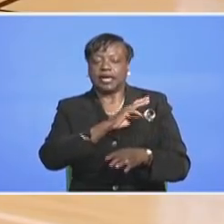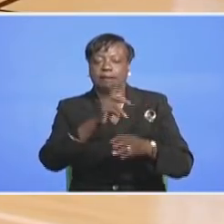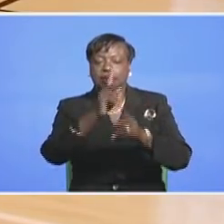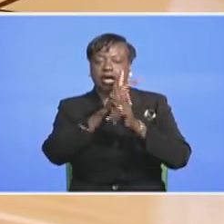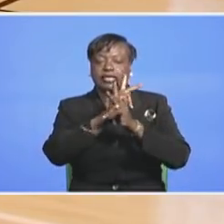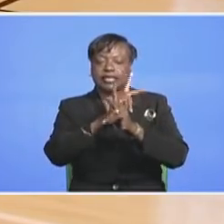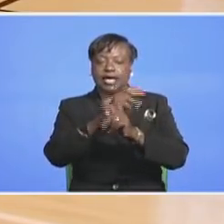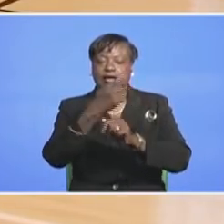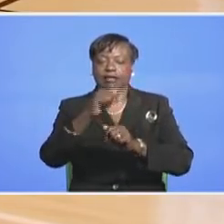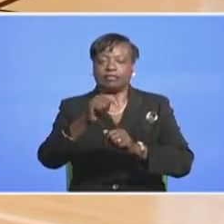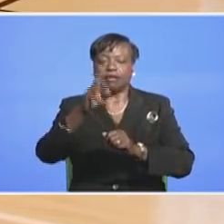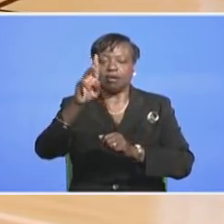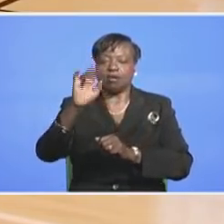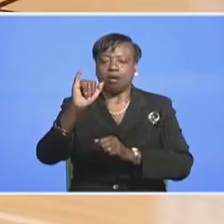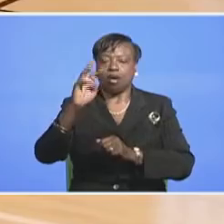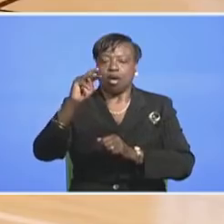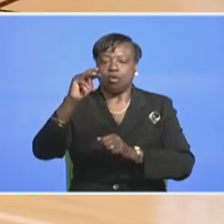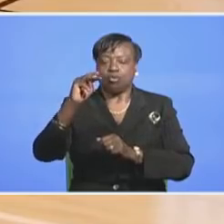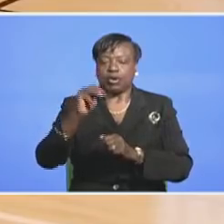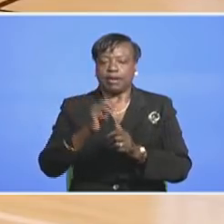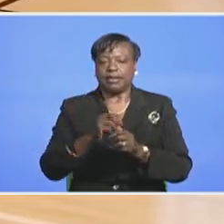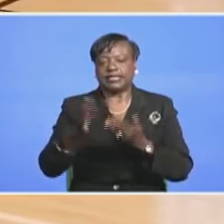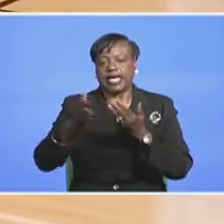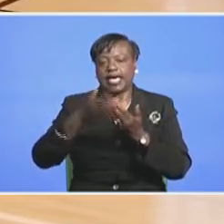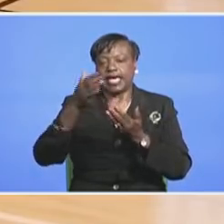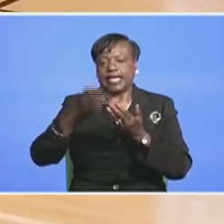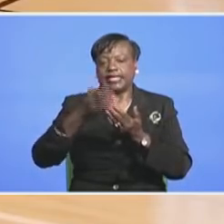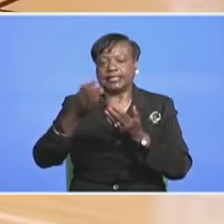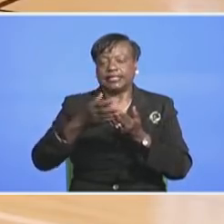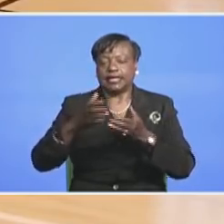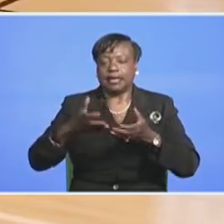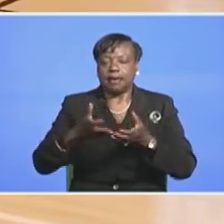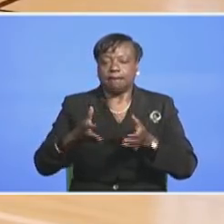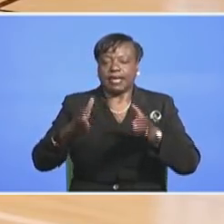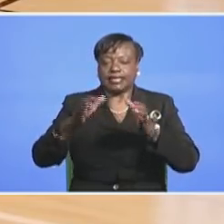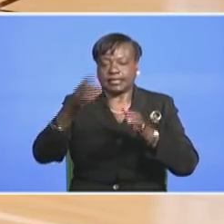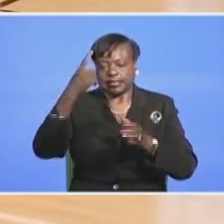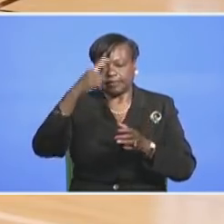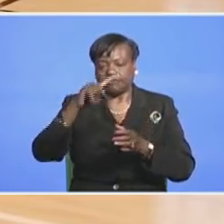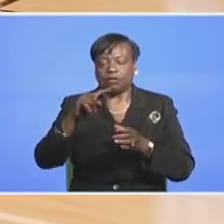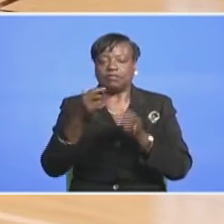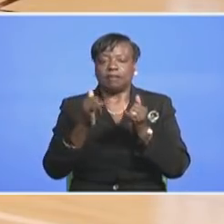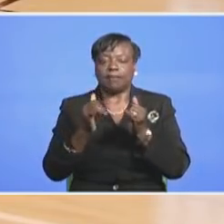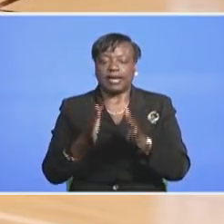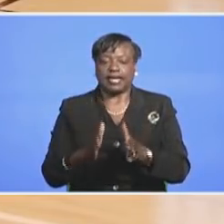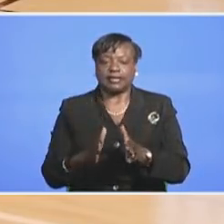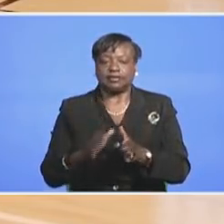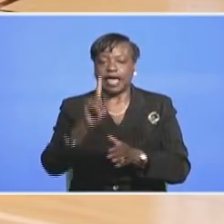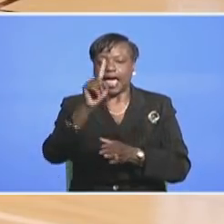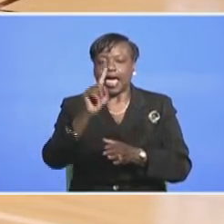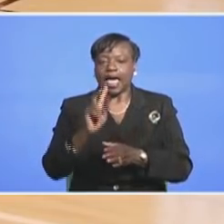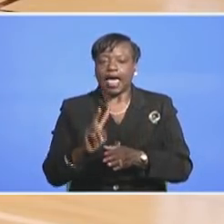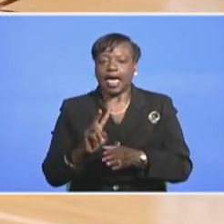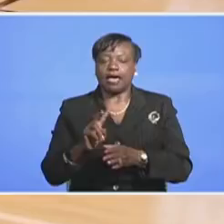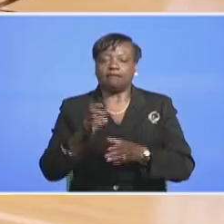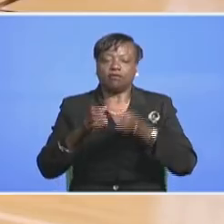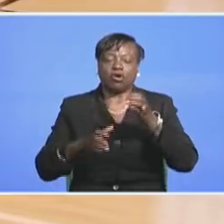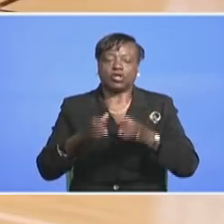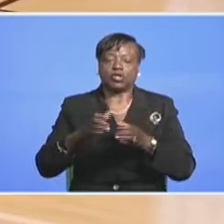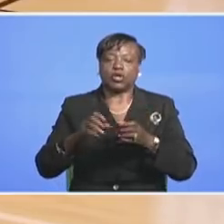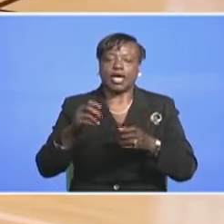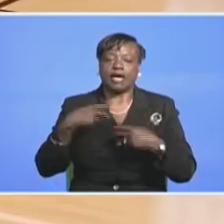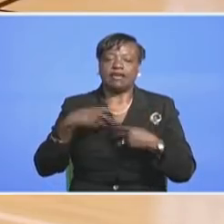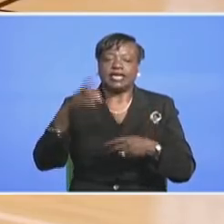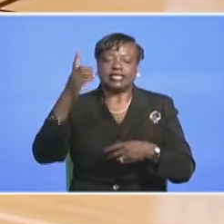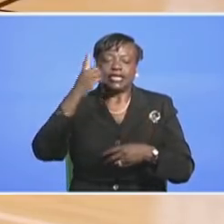that can cause for some fast break and easy baskets for the style of play that I think they want to play. And then at the half court, you got Leasia Grant, who